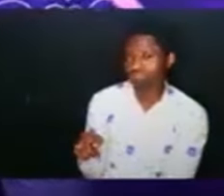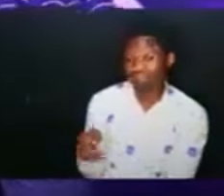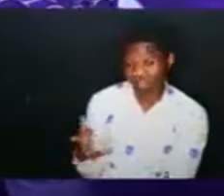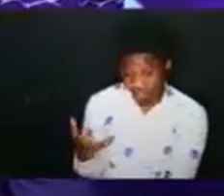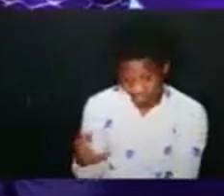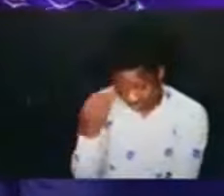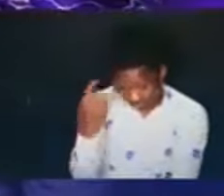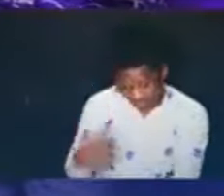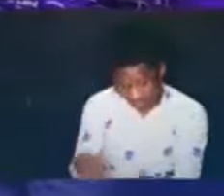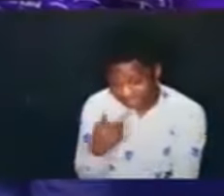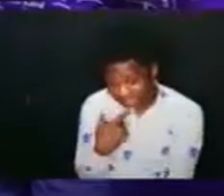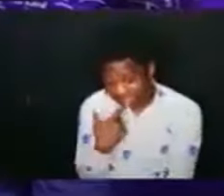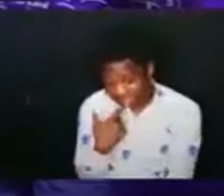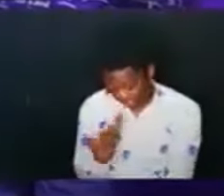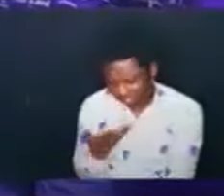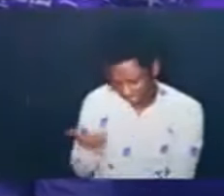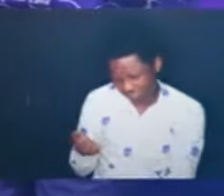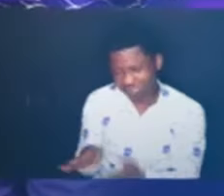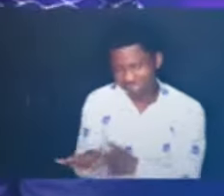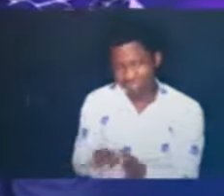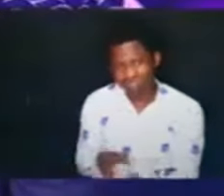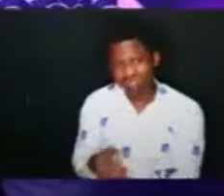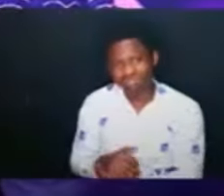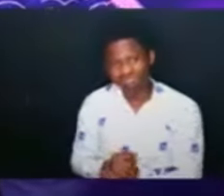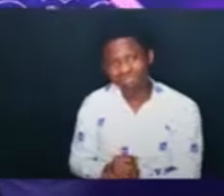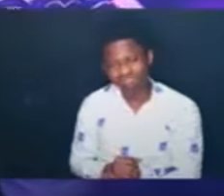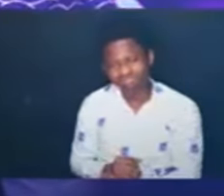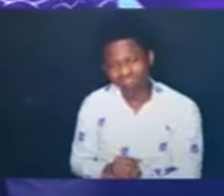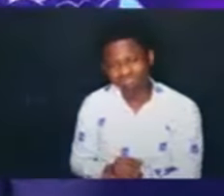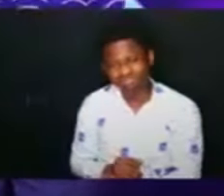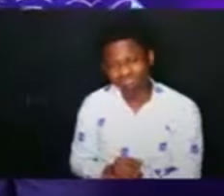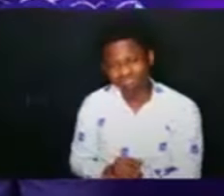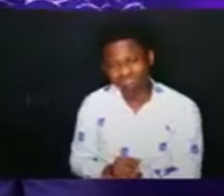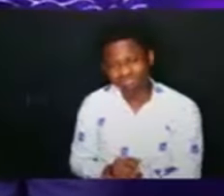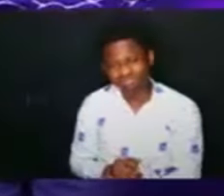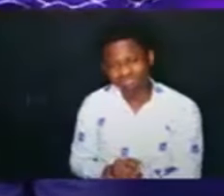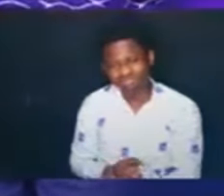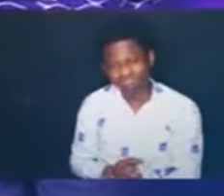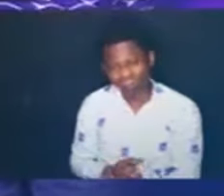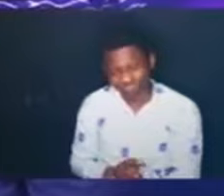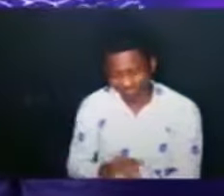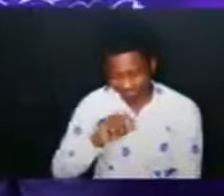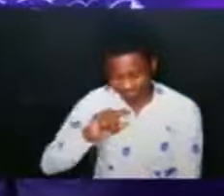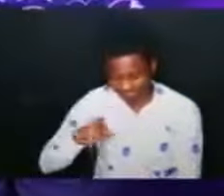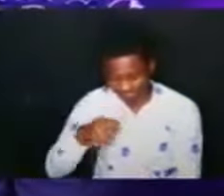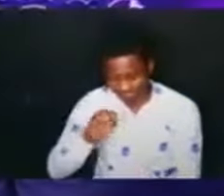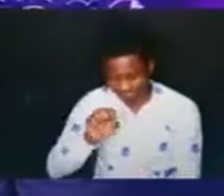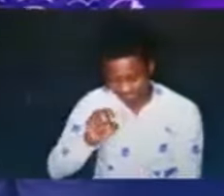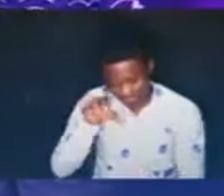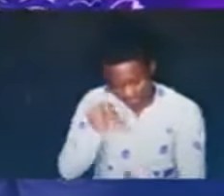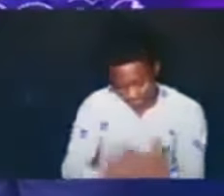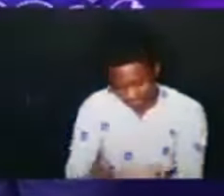they say? Obeto unu de wo kan ye. Yeah, I want to know what they say. Bia na opese wo. So let's go to Genesis